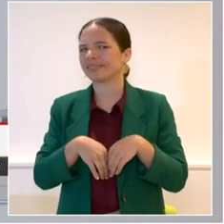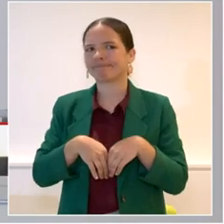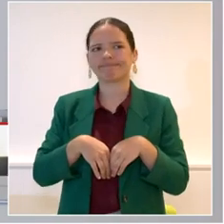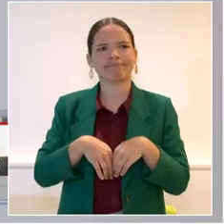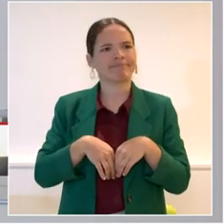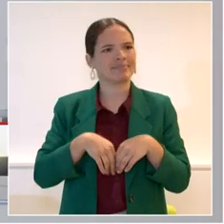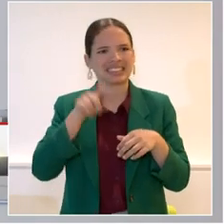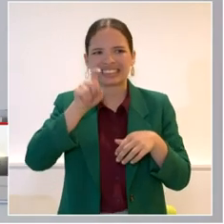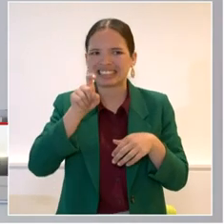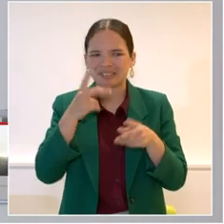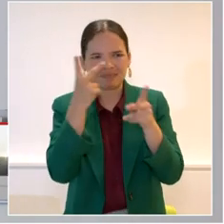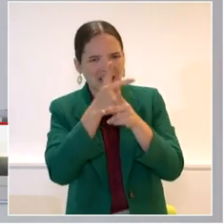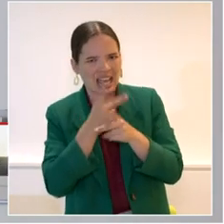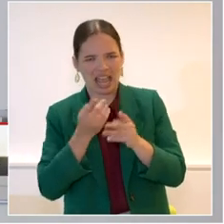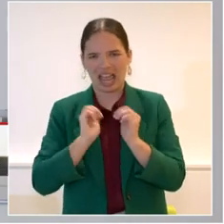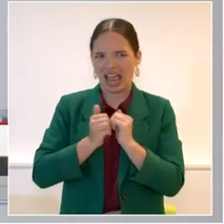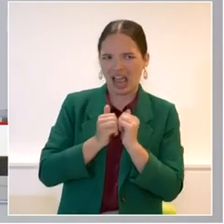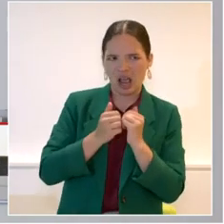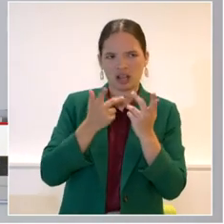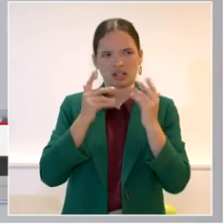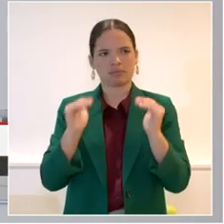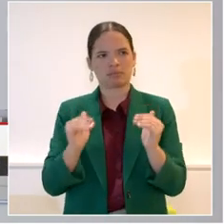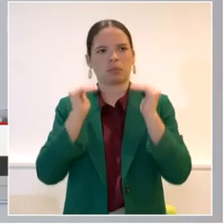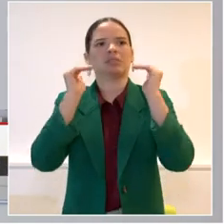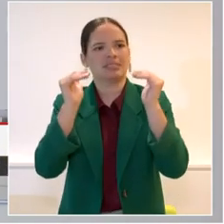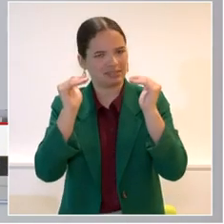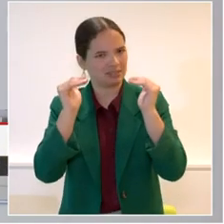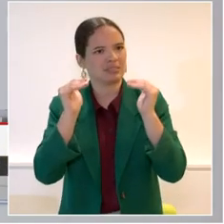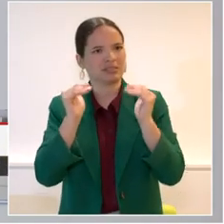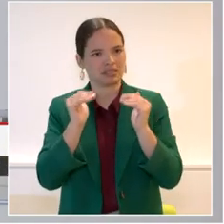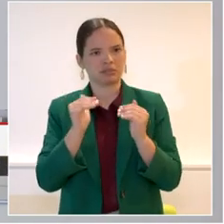ways. We should commend them for that too.